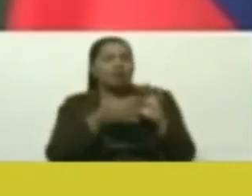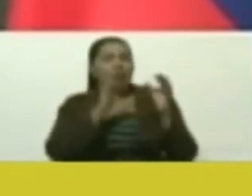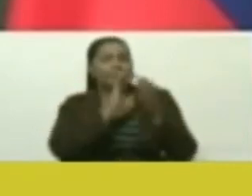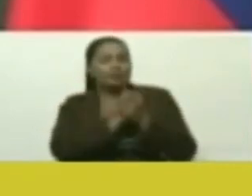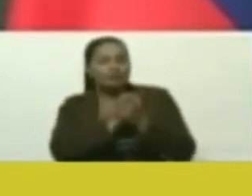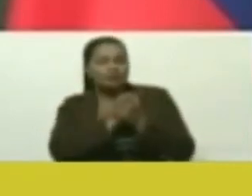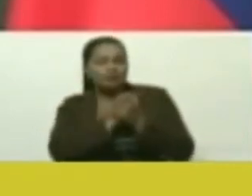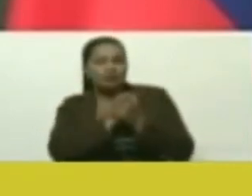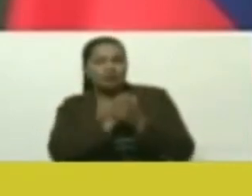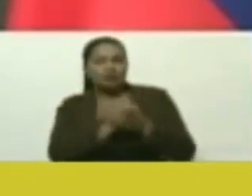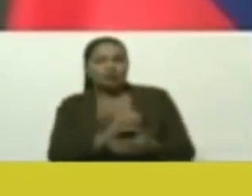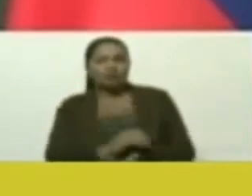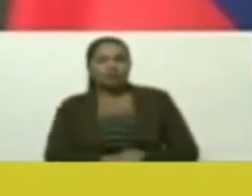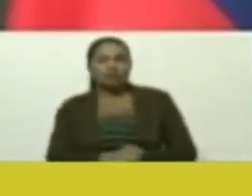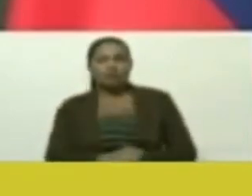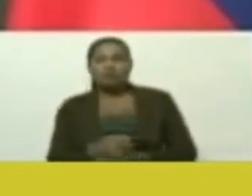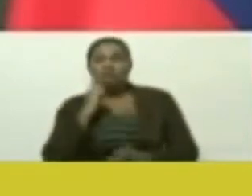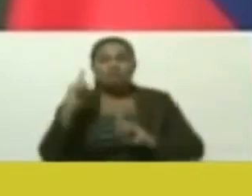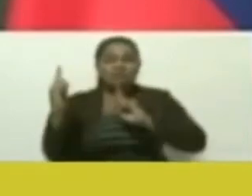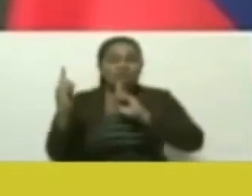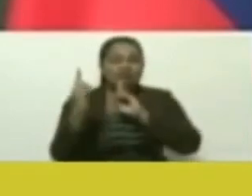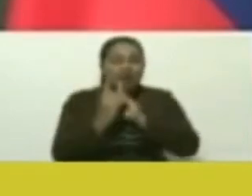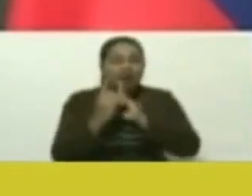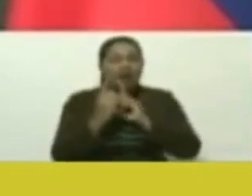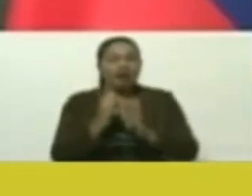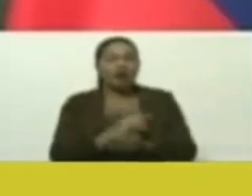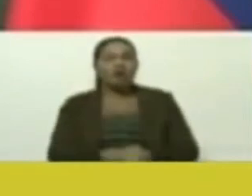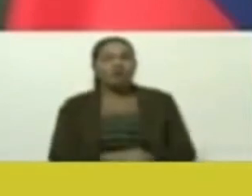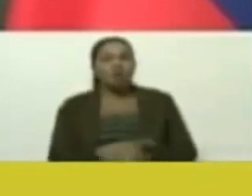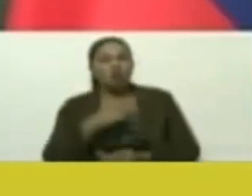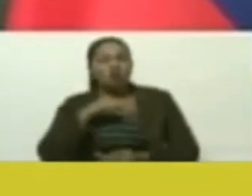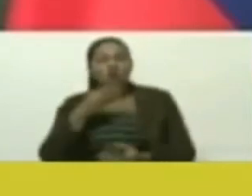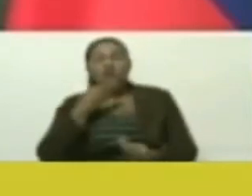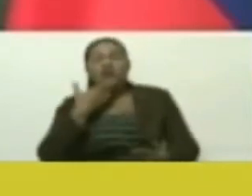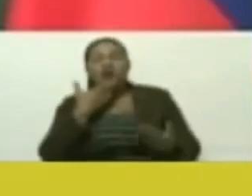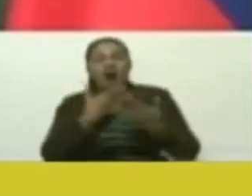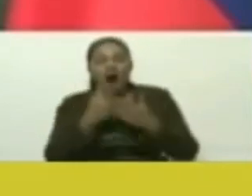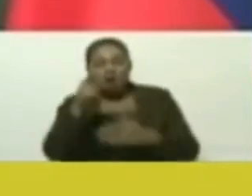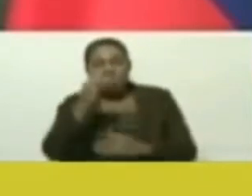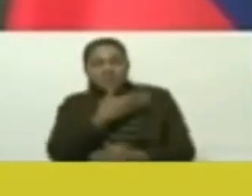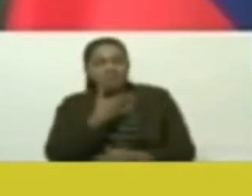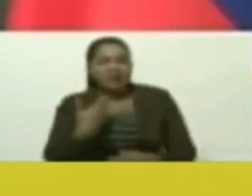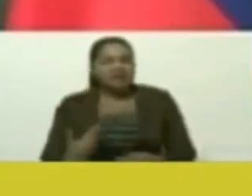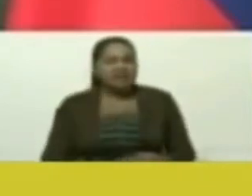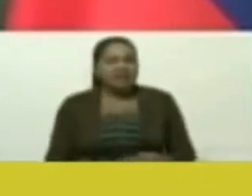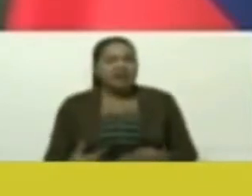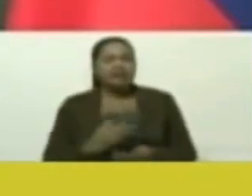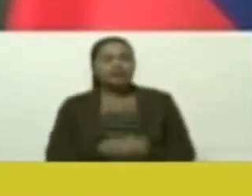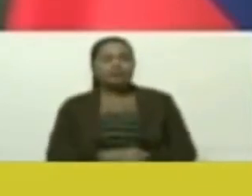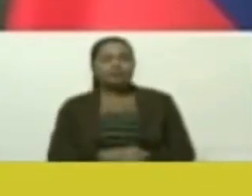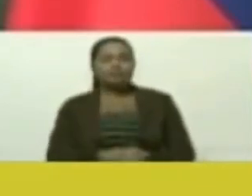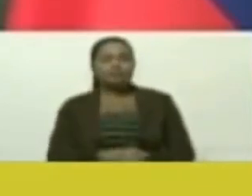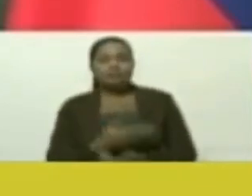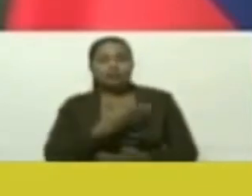either for the commitments as the friendship environment. I thank you, Mr. President,